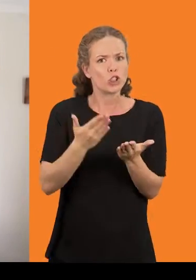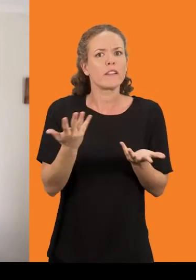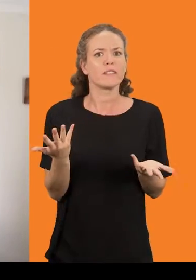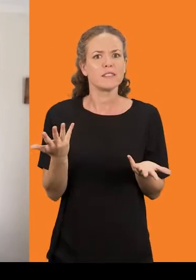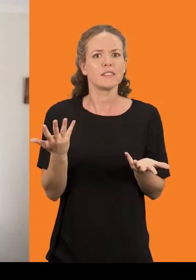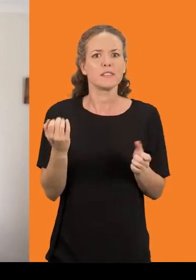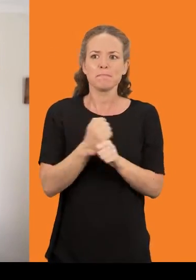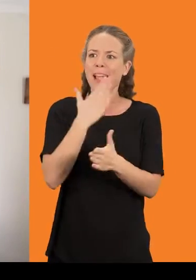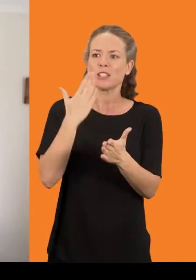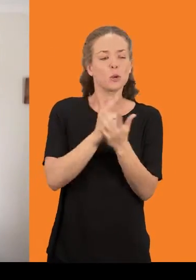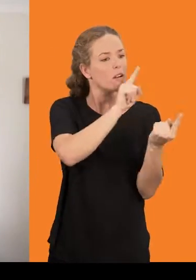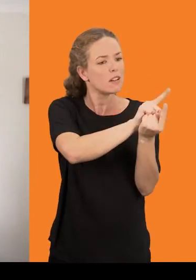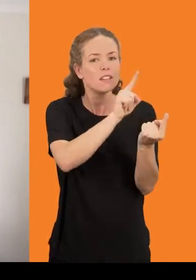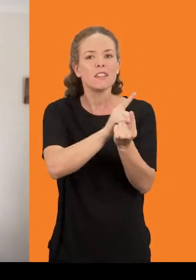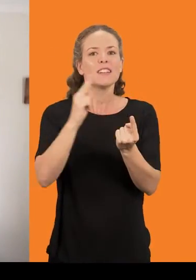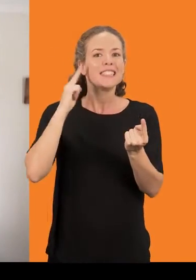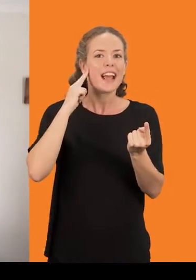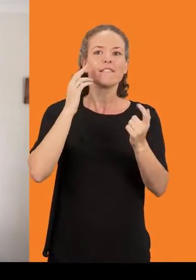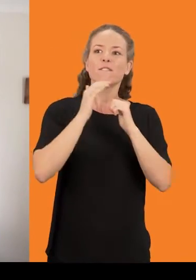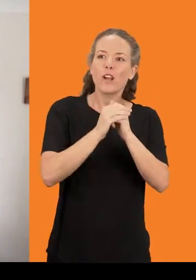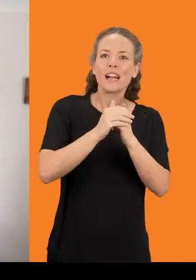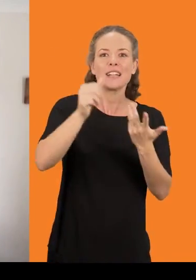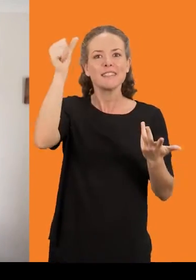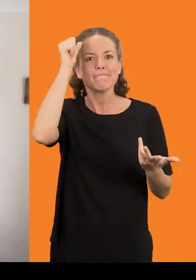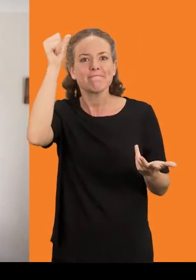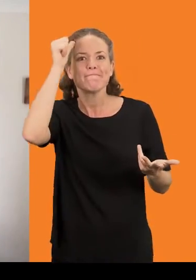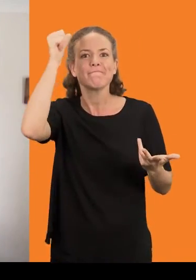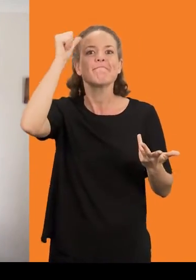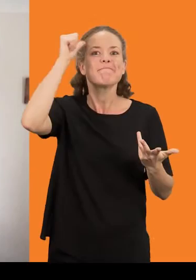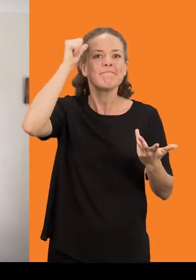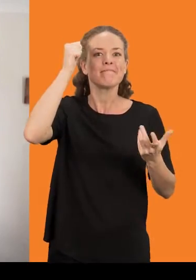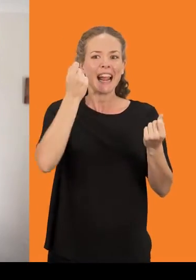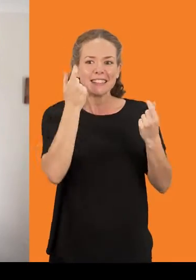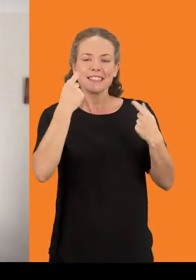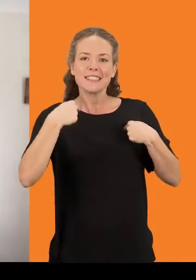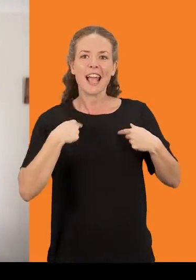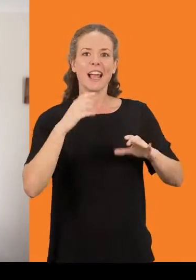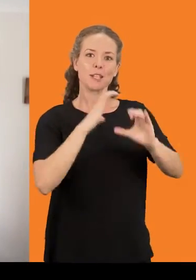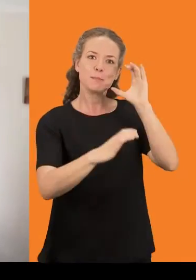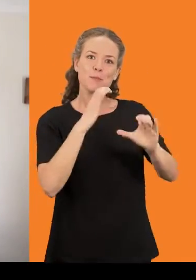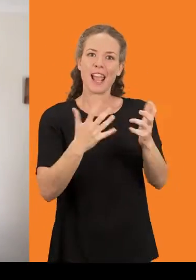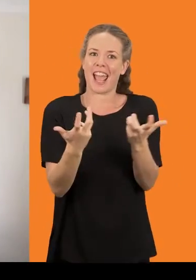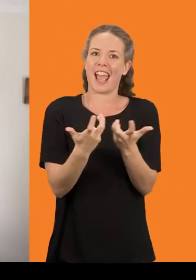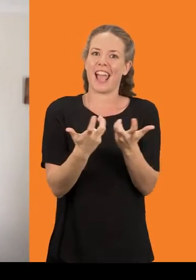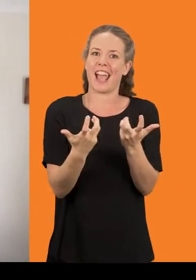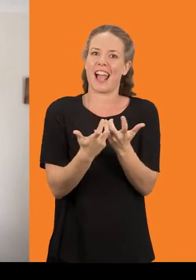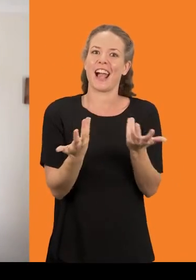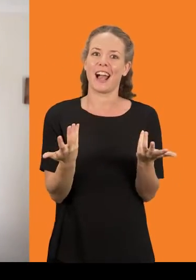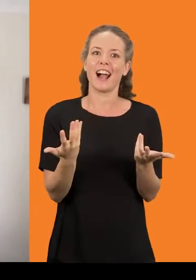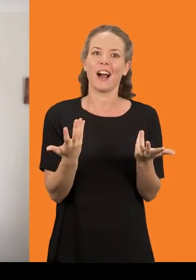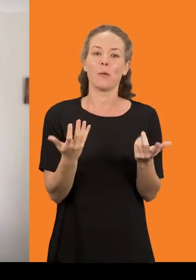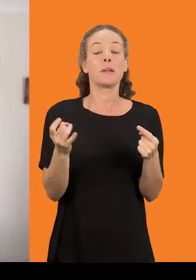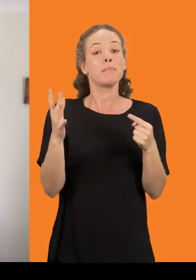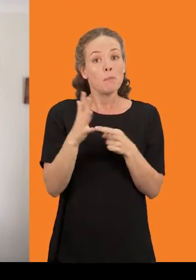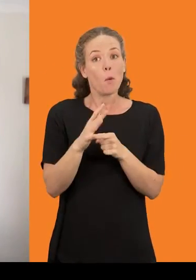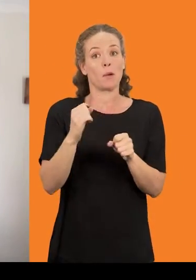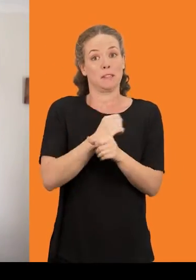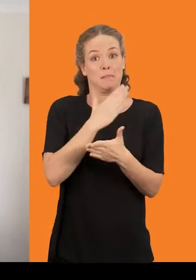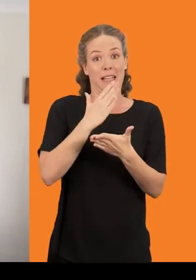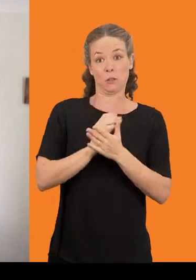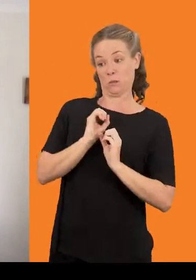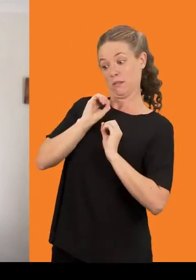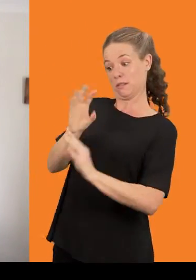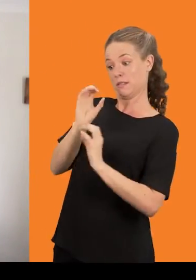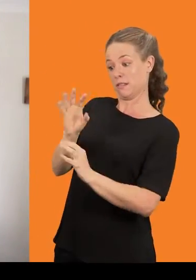We want to make sure that everyone that we speak to is deaf friendly and helpful and can understand the needs and how we communicate. So therefore,